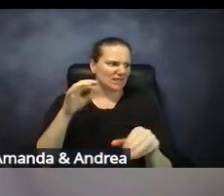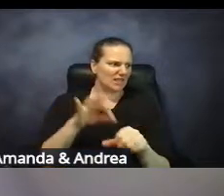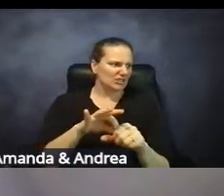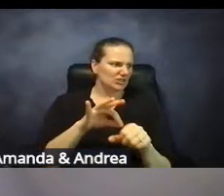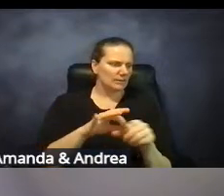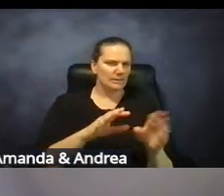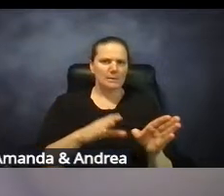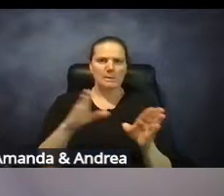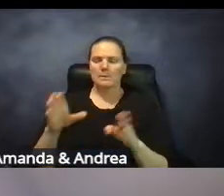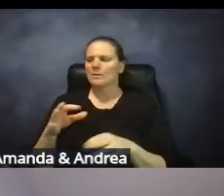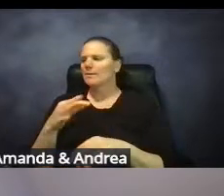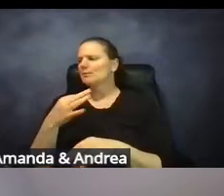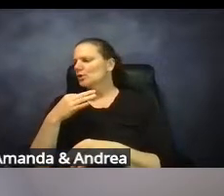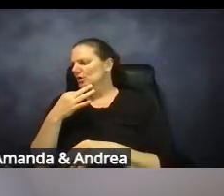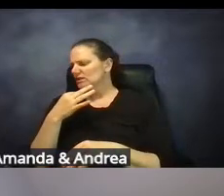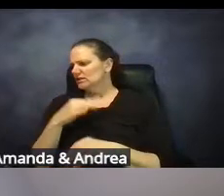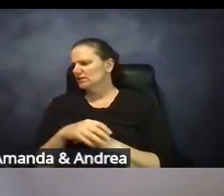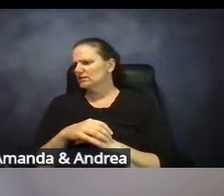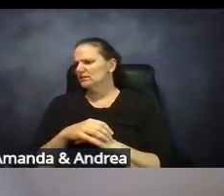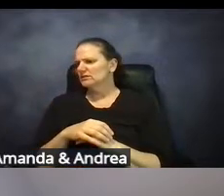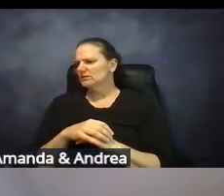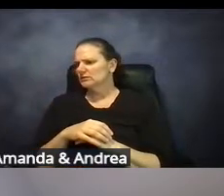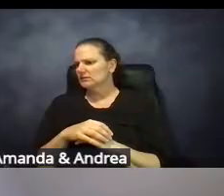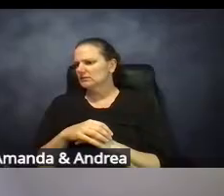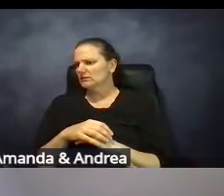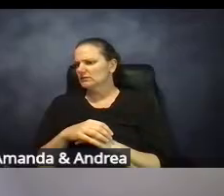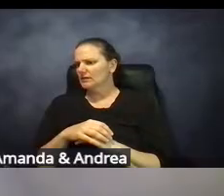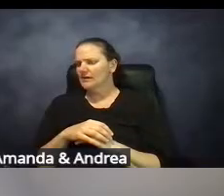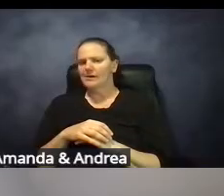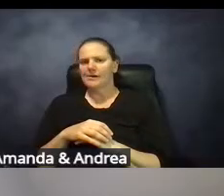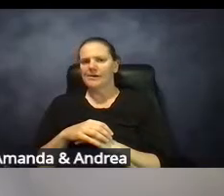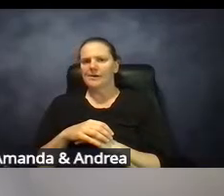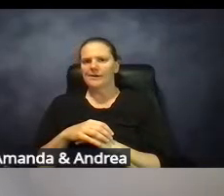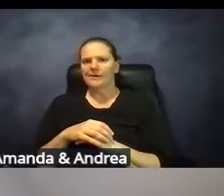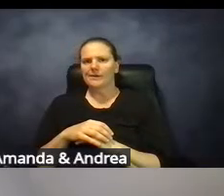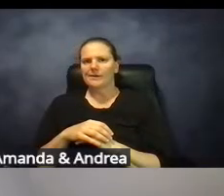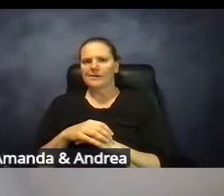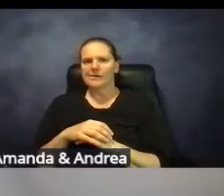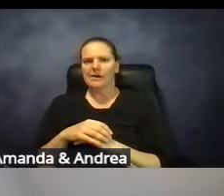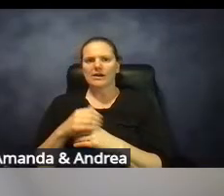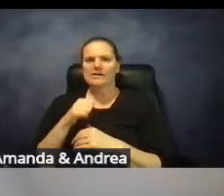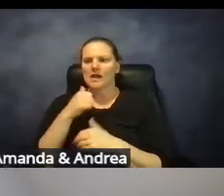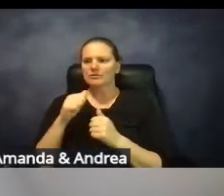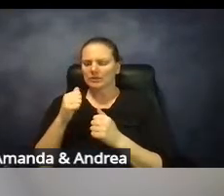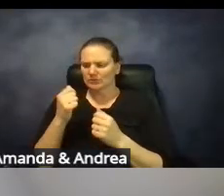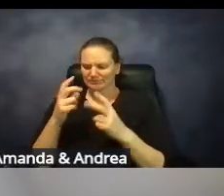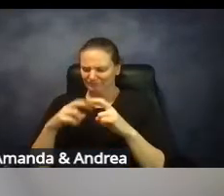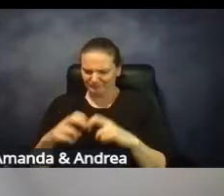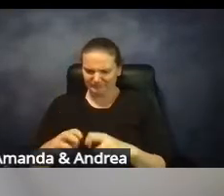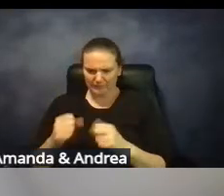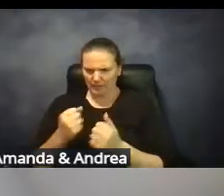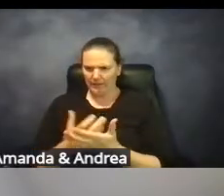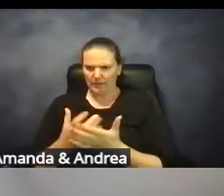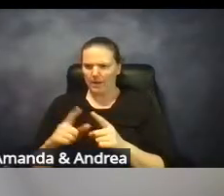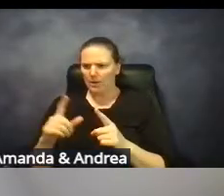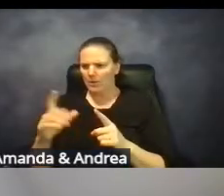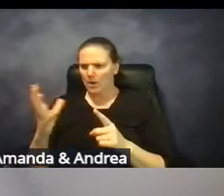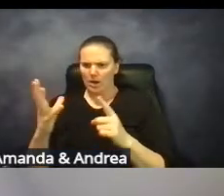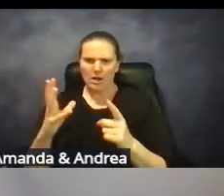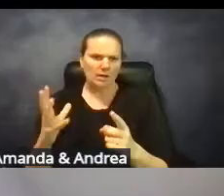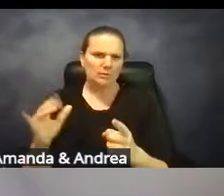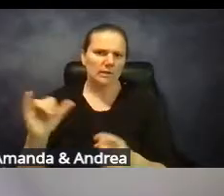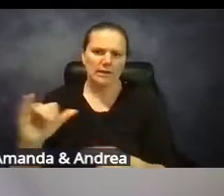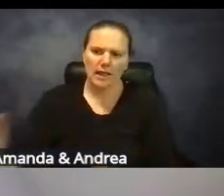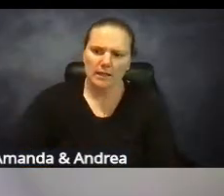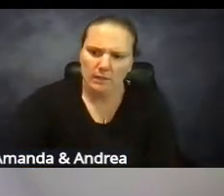I was just curious of not in trying to uncover anything, but what was it like, the fact that